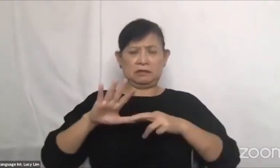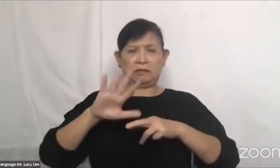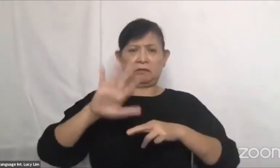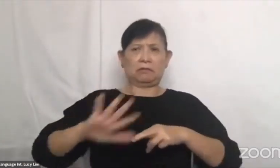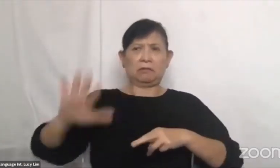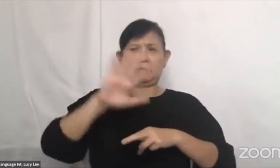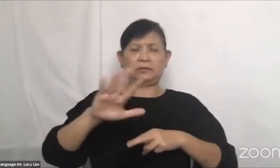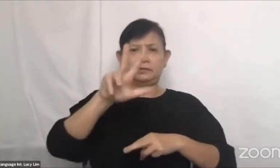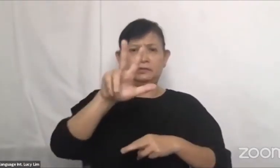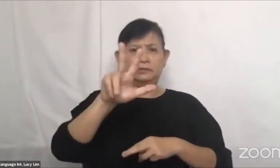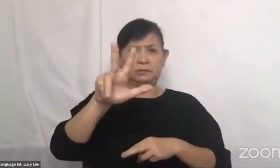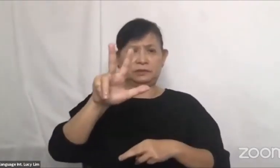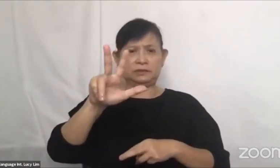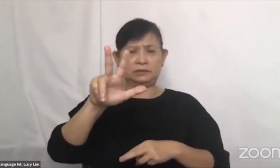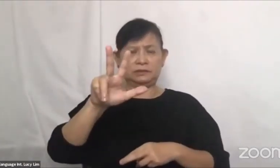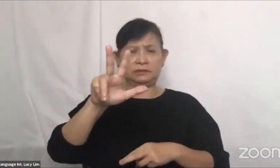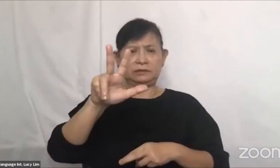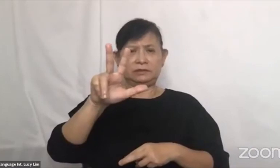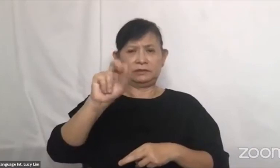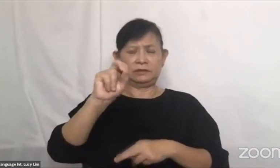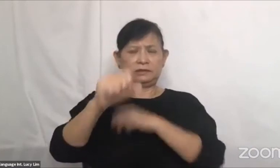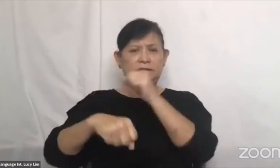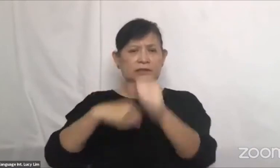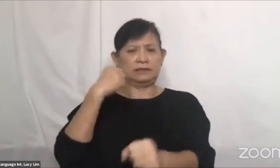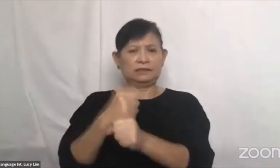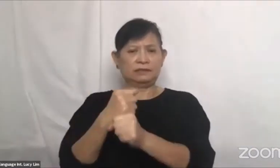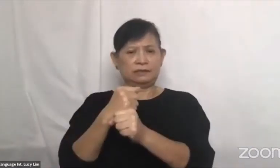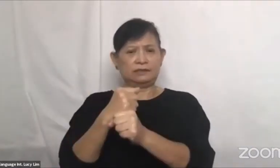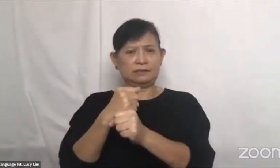whilst we could be probably still